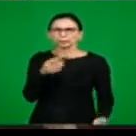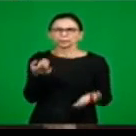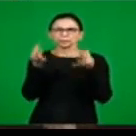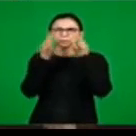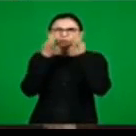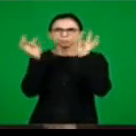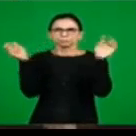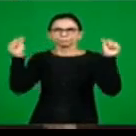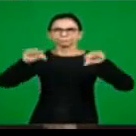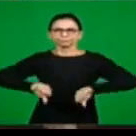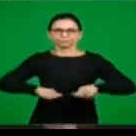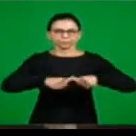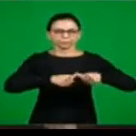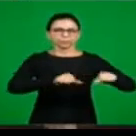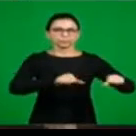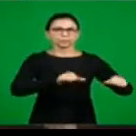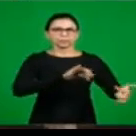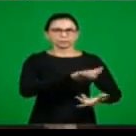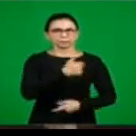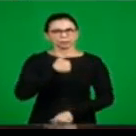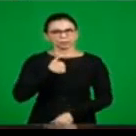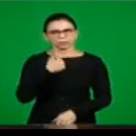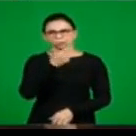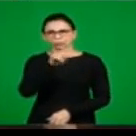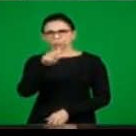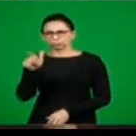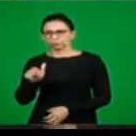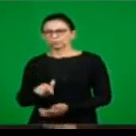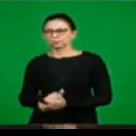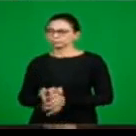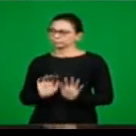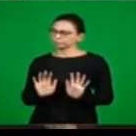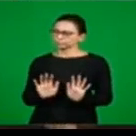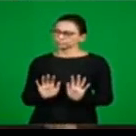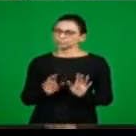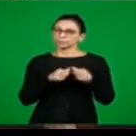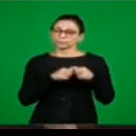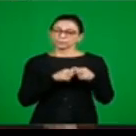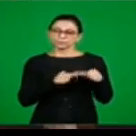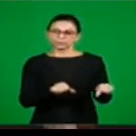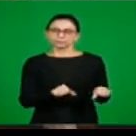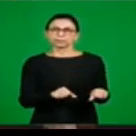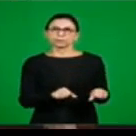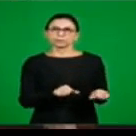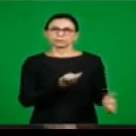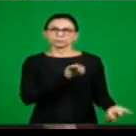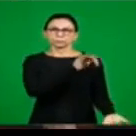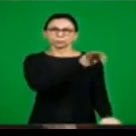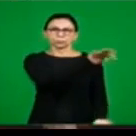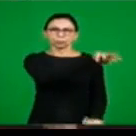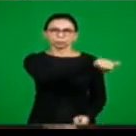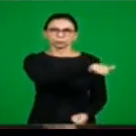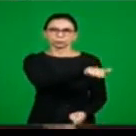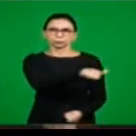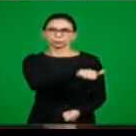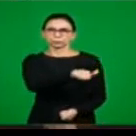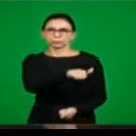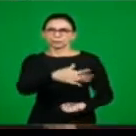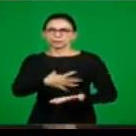about bad Christians. Bad Christians, they will stay behind, they will left behind. But they will stay